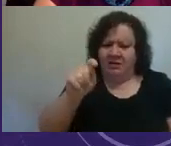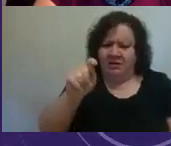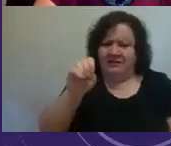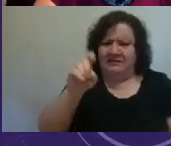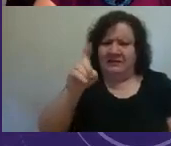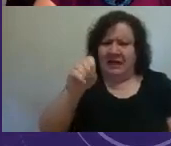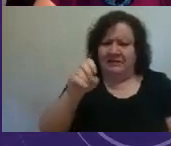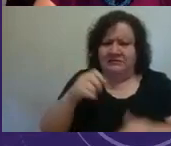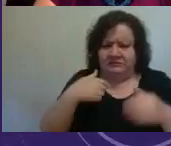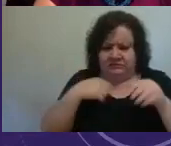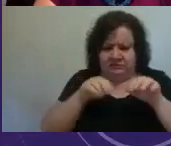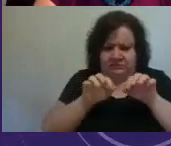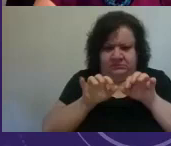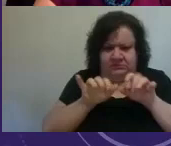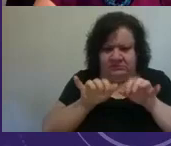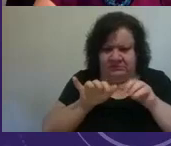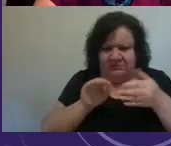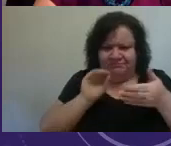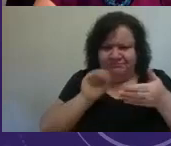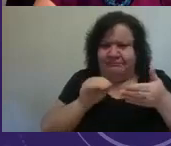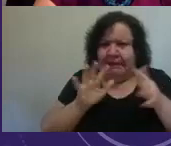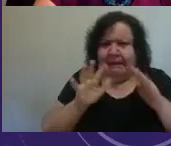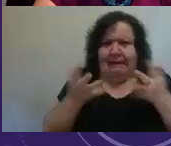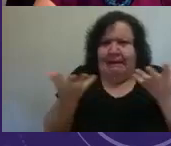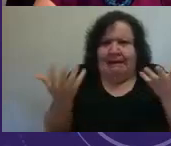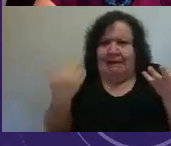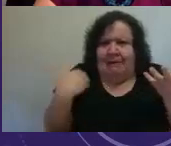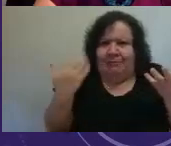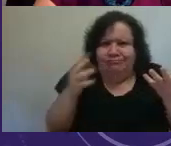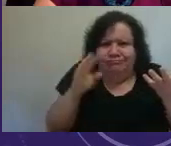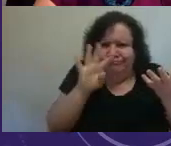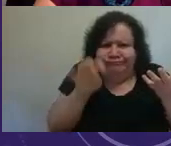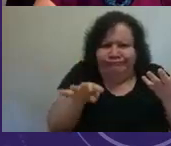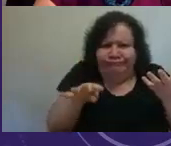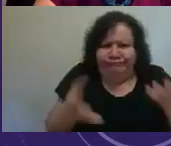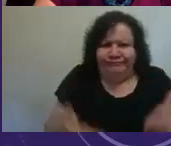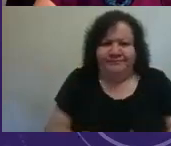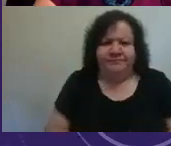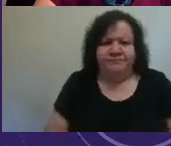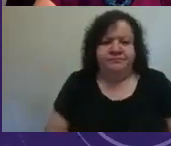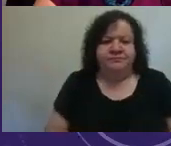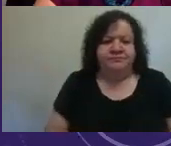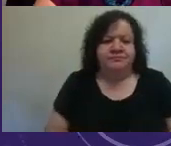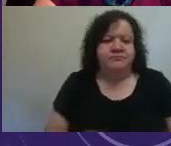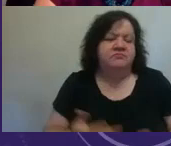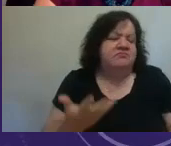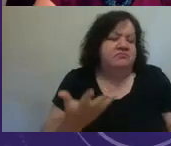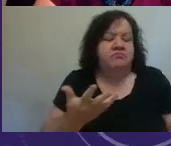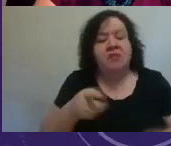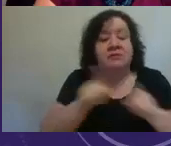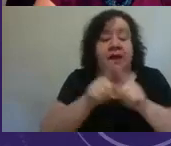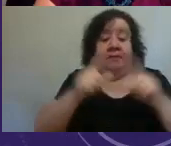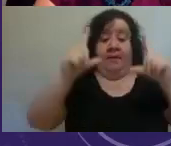are going to your website and if you are editing a page and the way you add a form